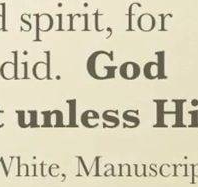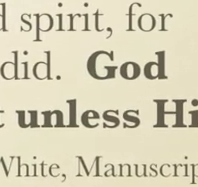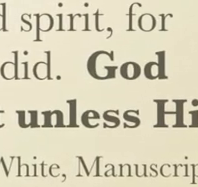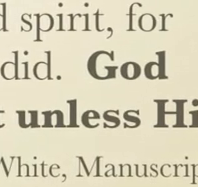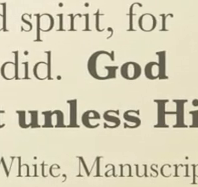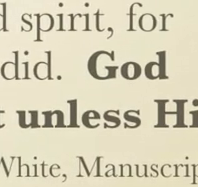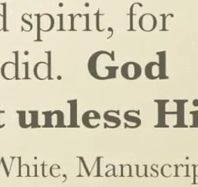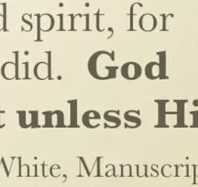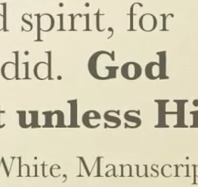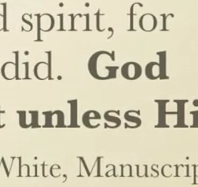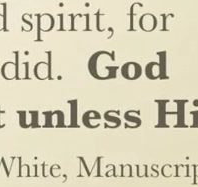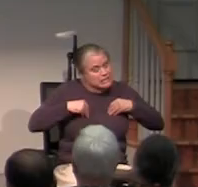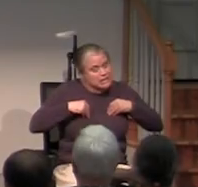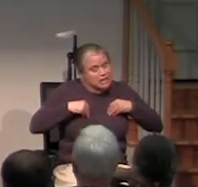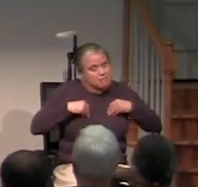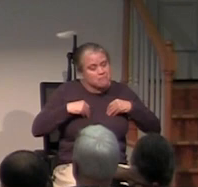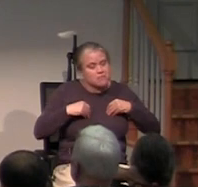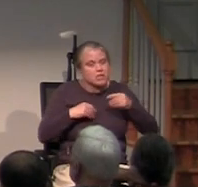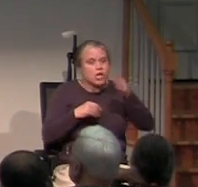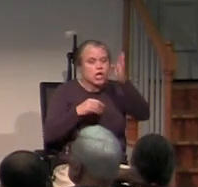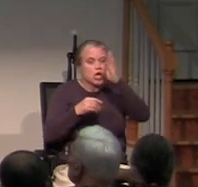his truth is accepted.